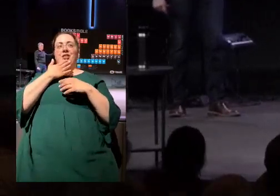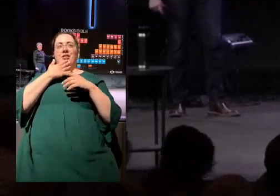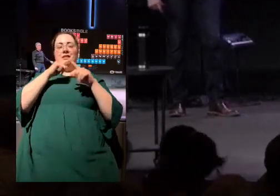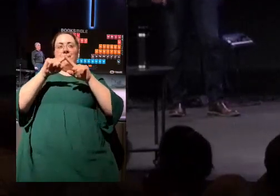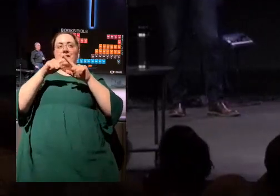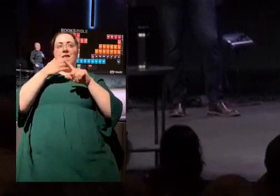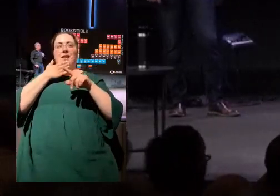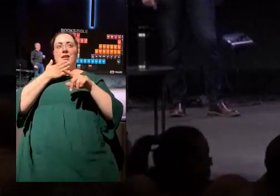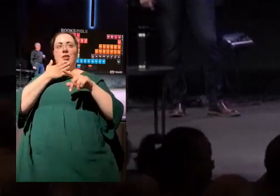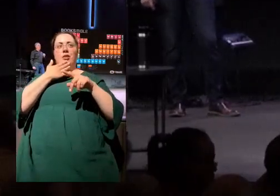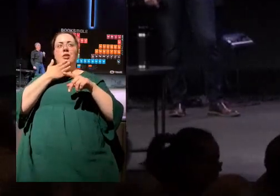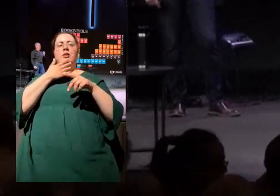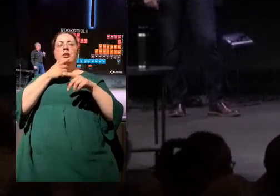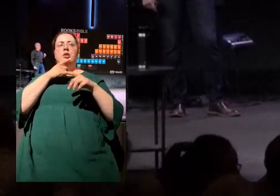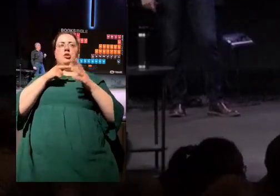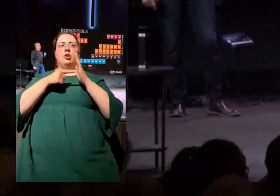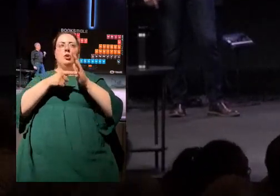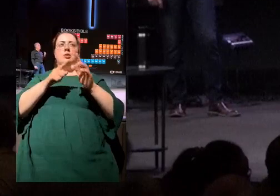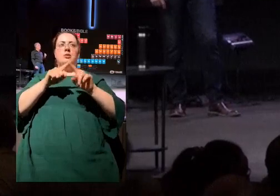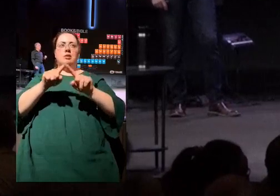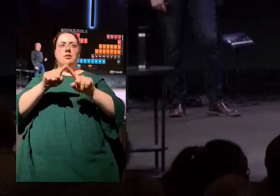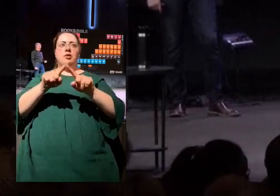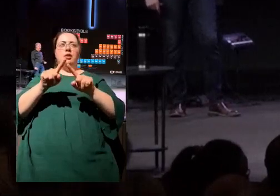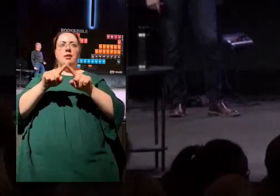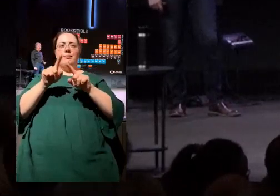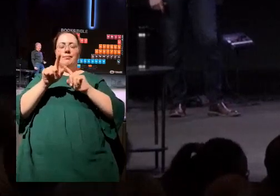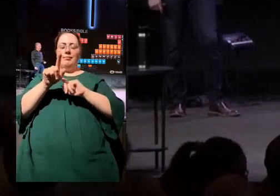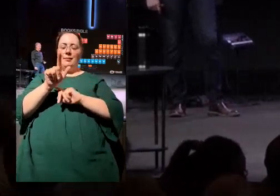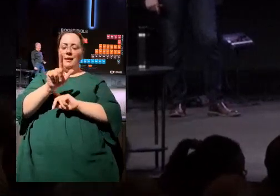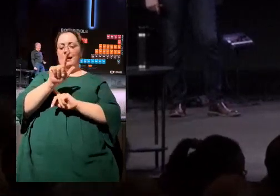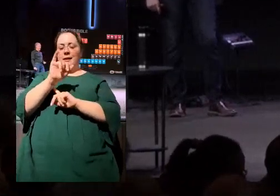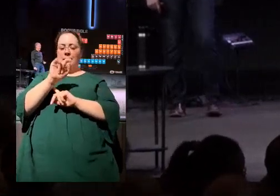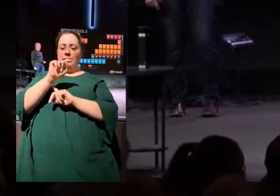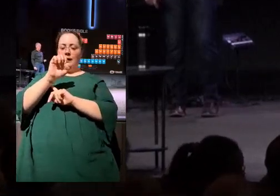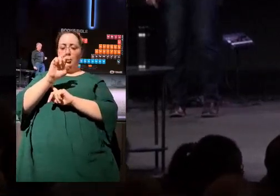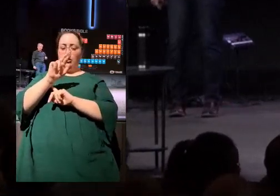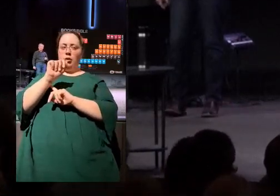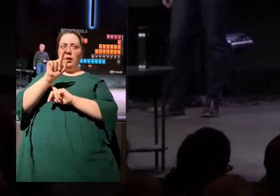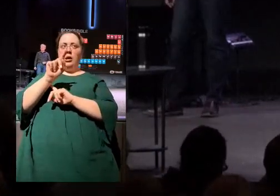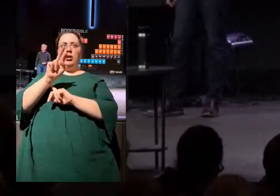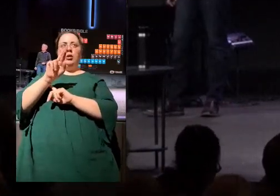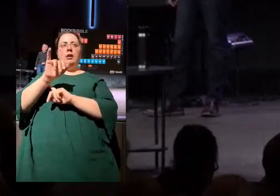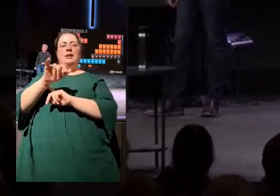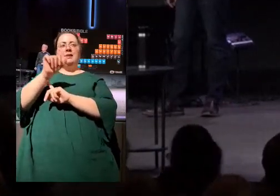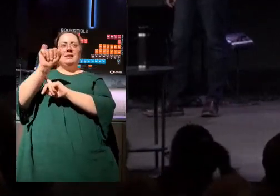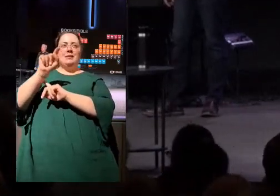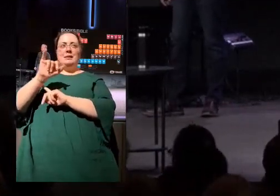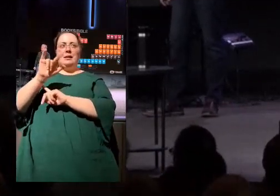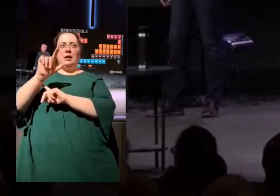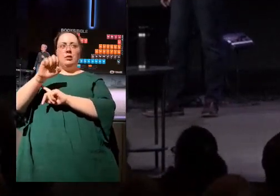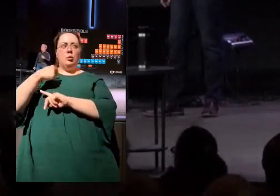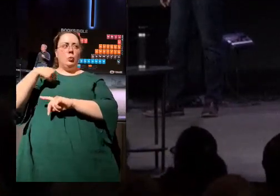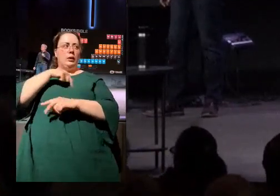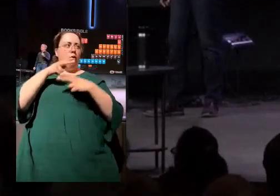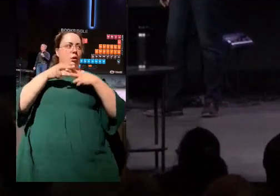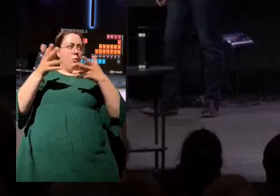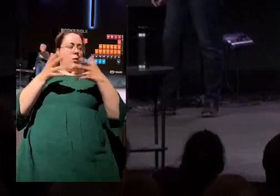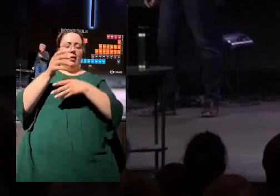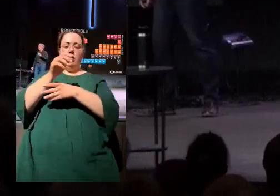understand that there's different literary styles that we call genres. Really important that you know that because you read